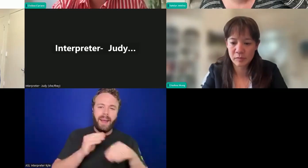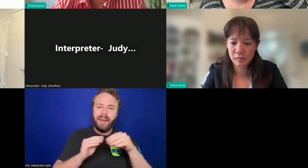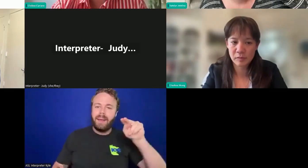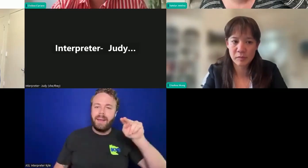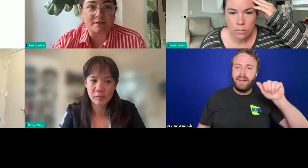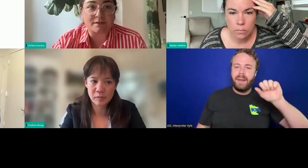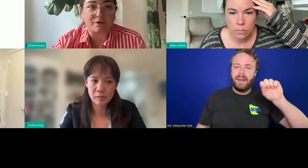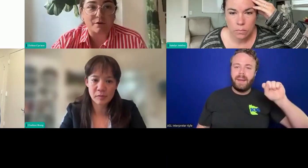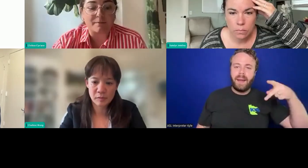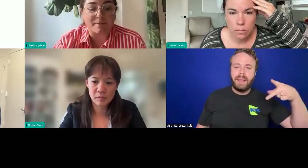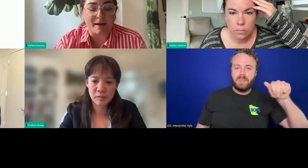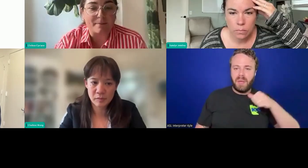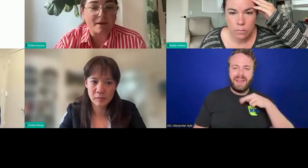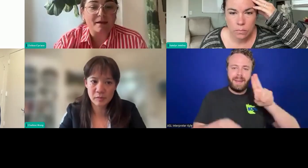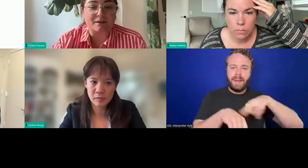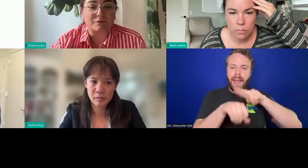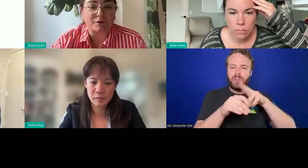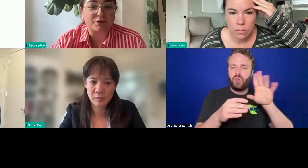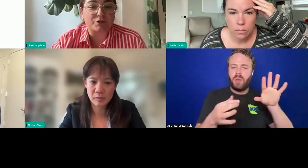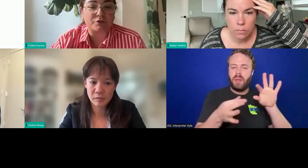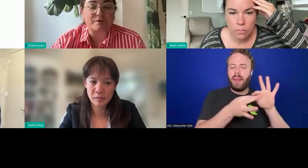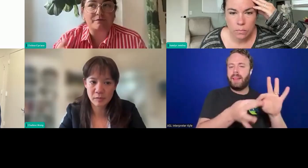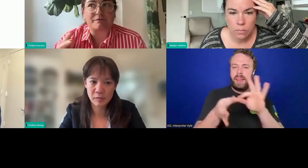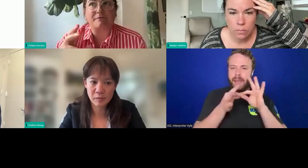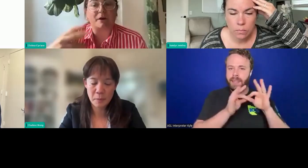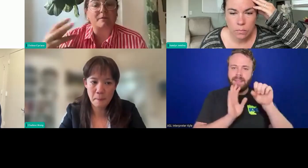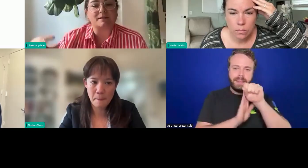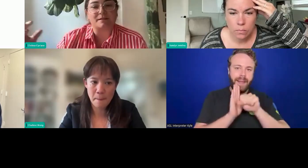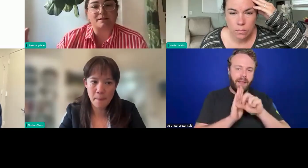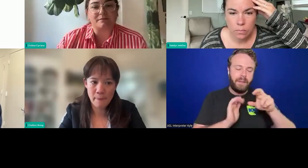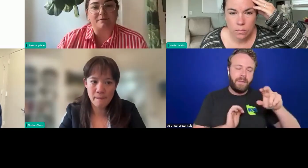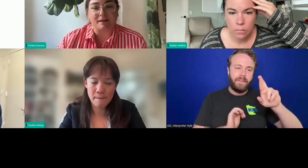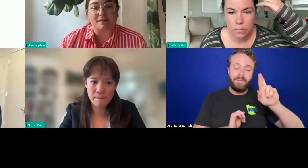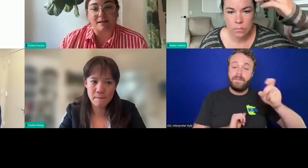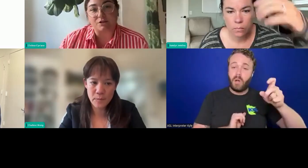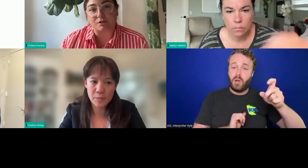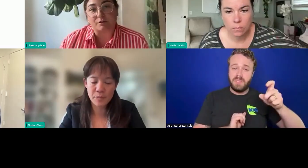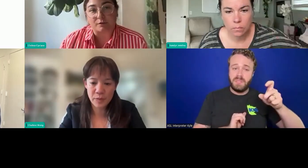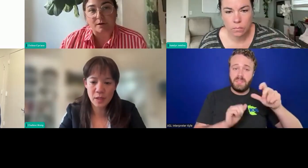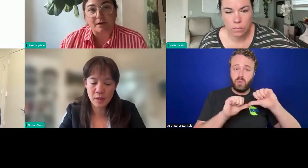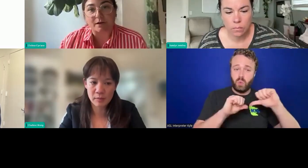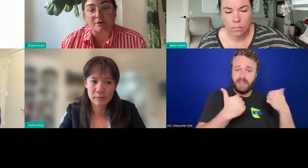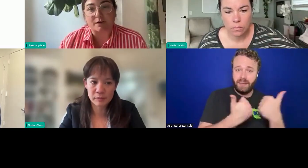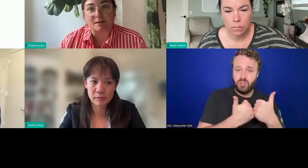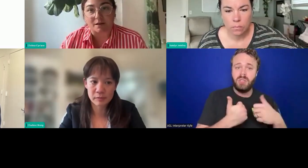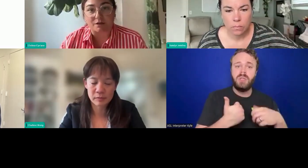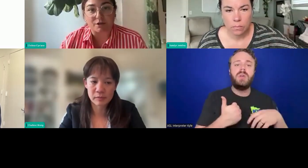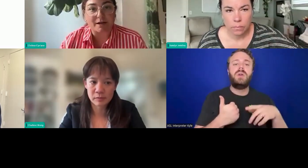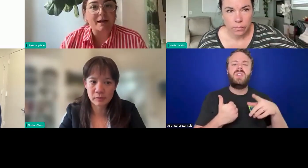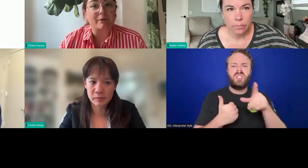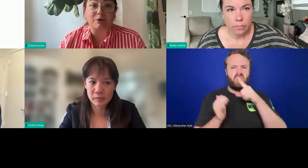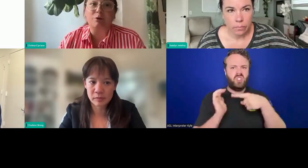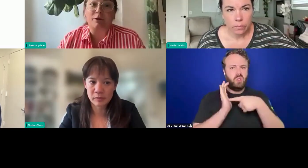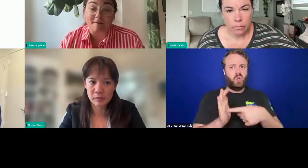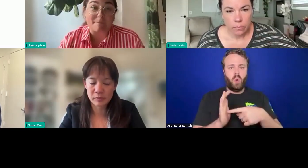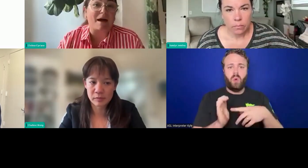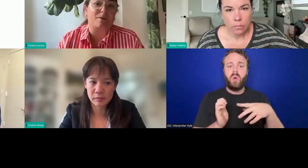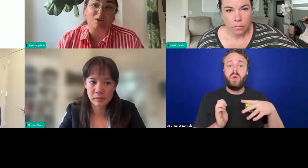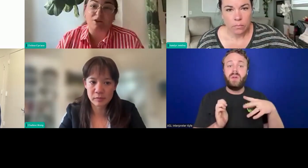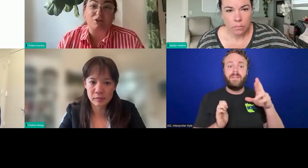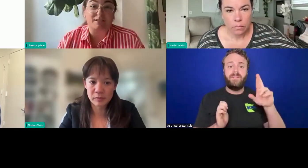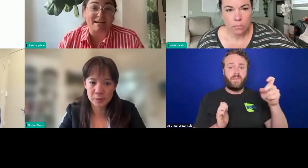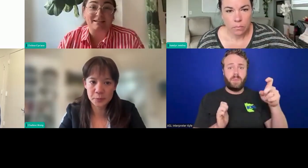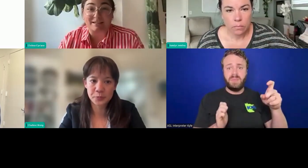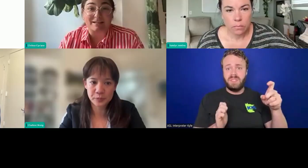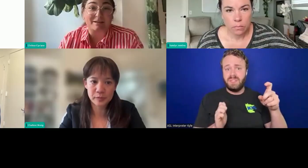Pharmacy Associations. They have a great map that really shows pharmacist vaccination authority across the country. When you look at that map,